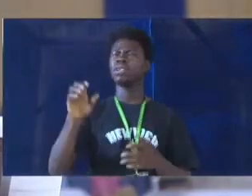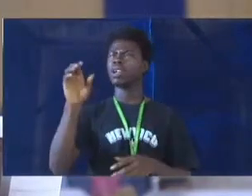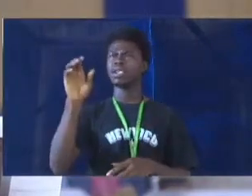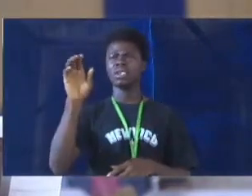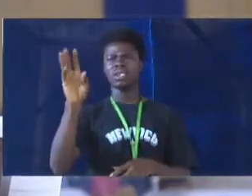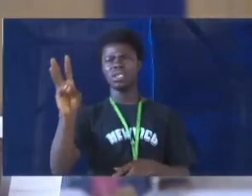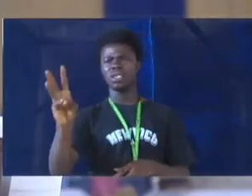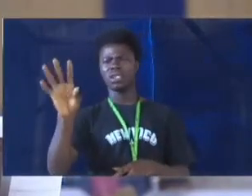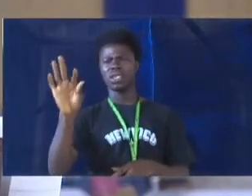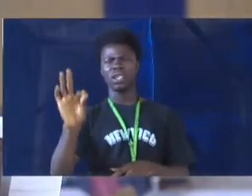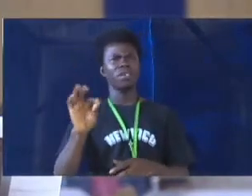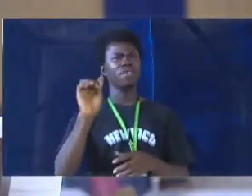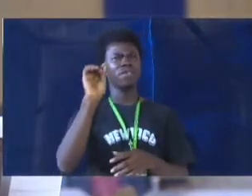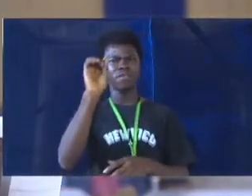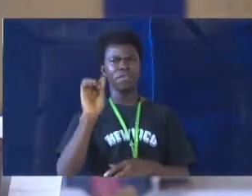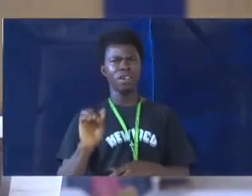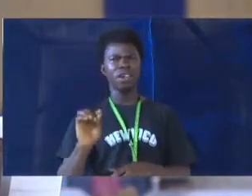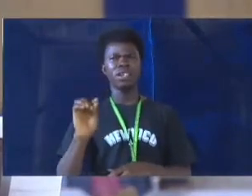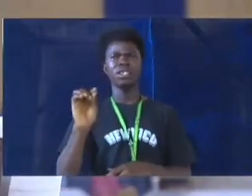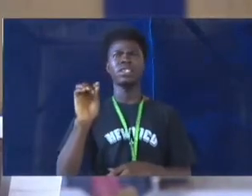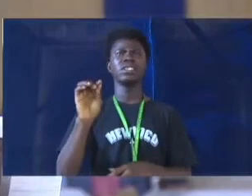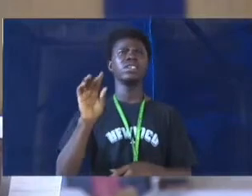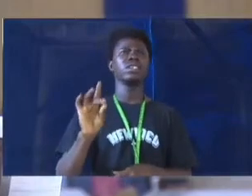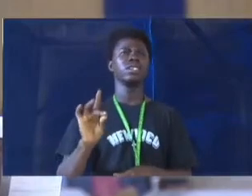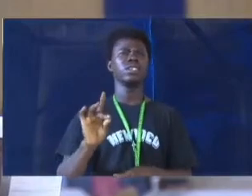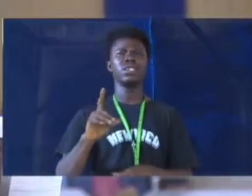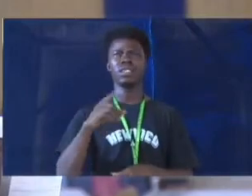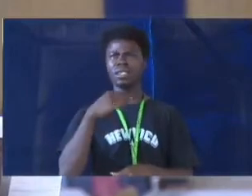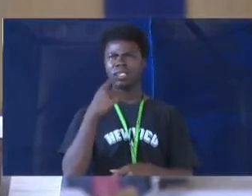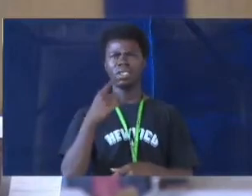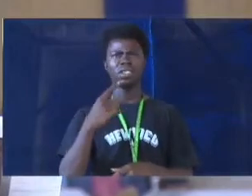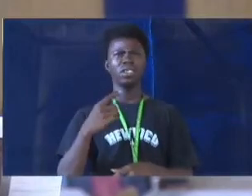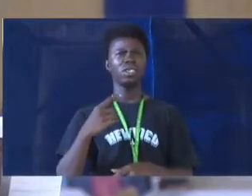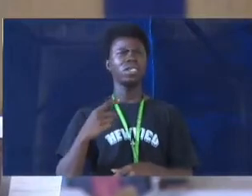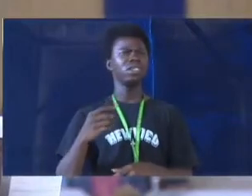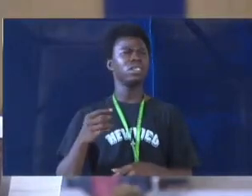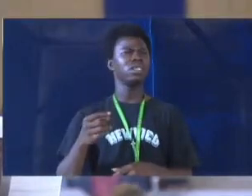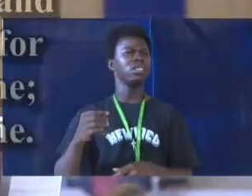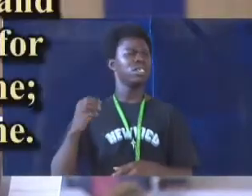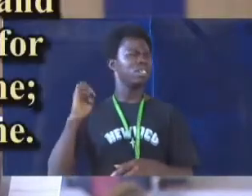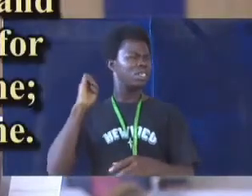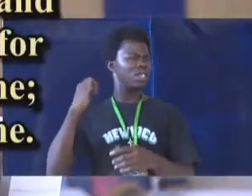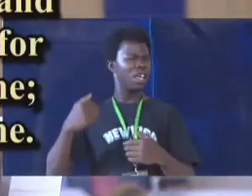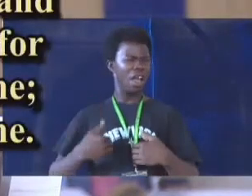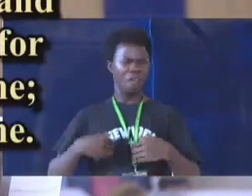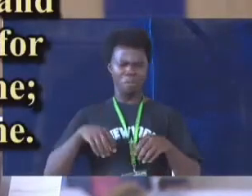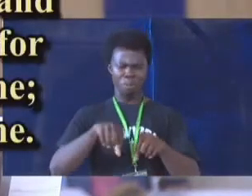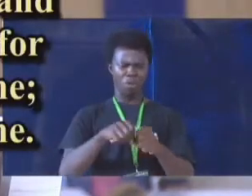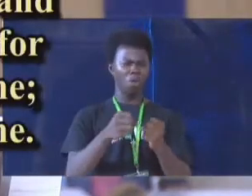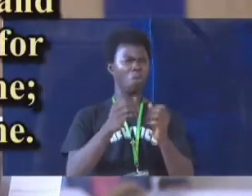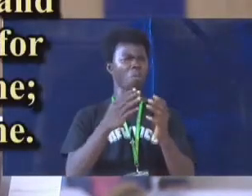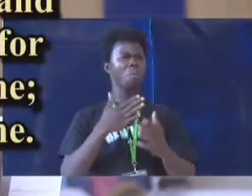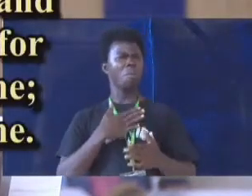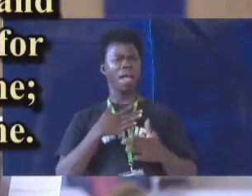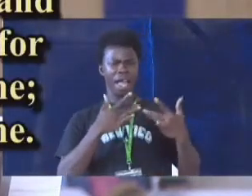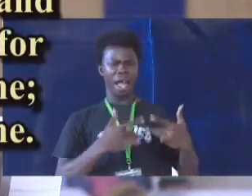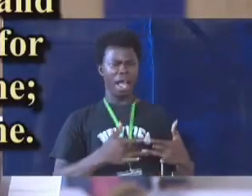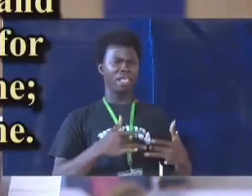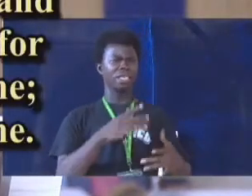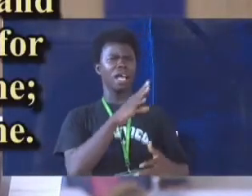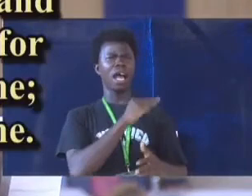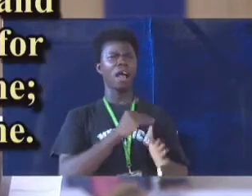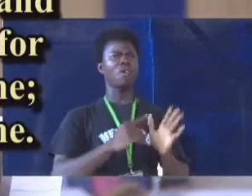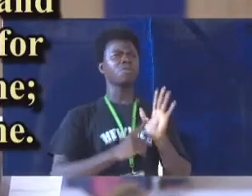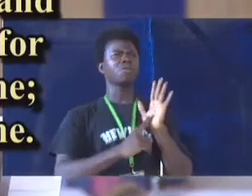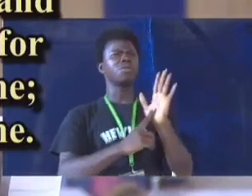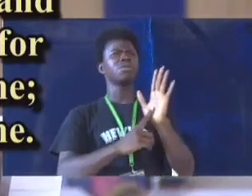20 says, reproach hath broken my heart, and I'm full of heaviness. And